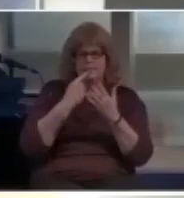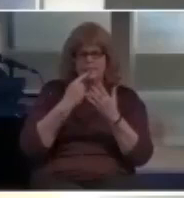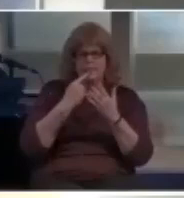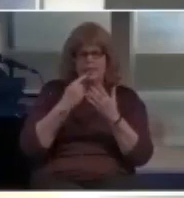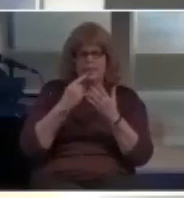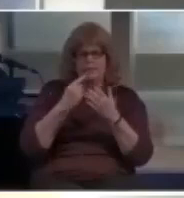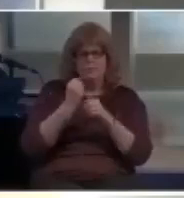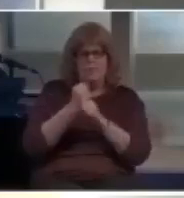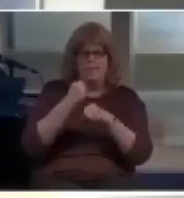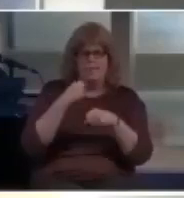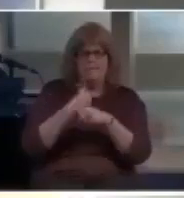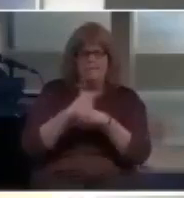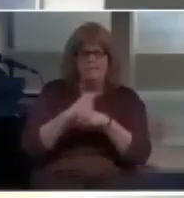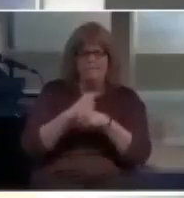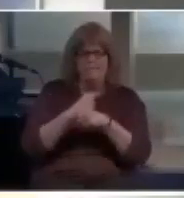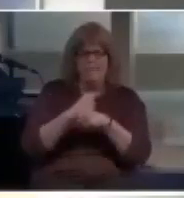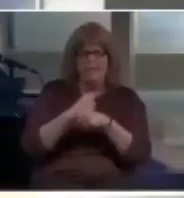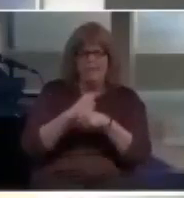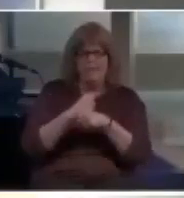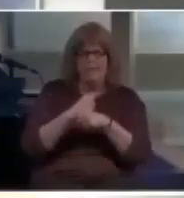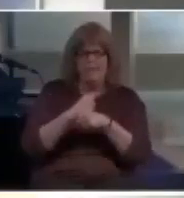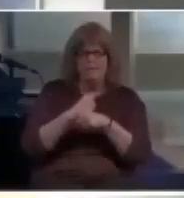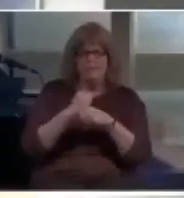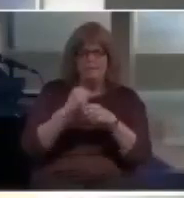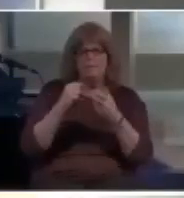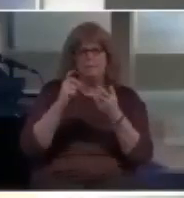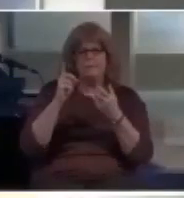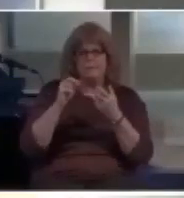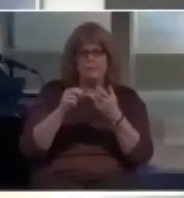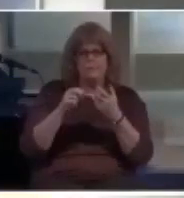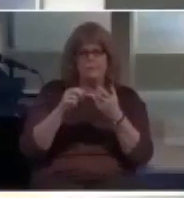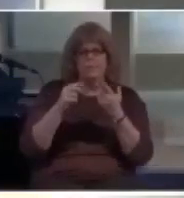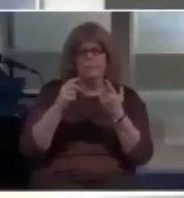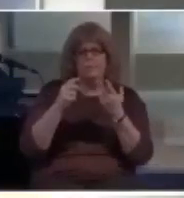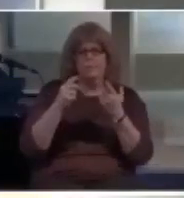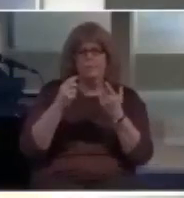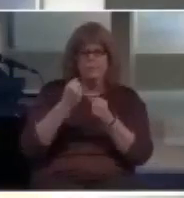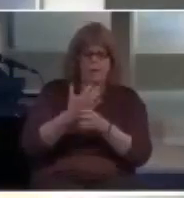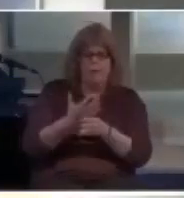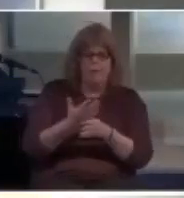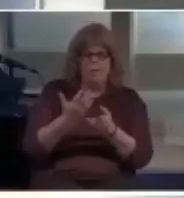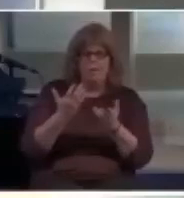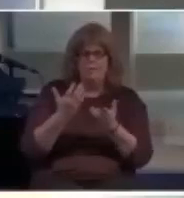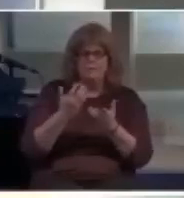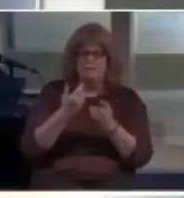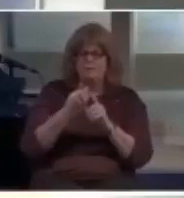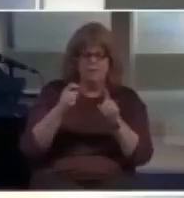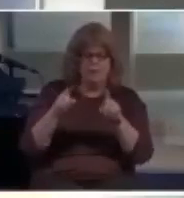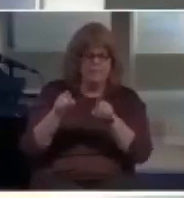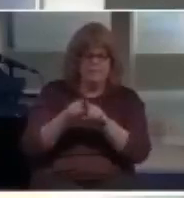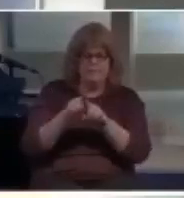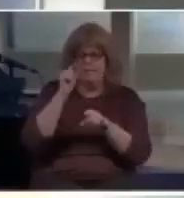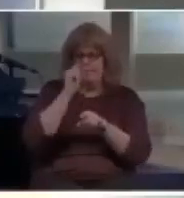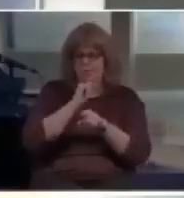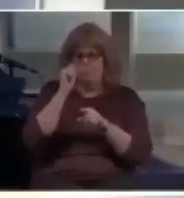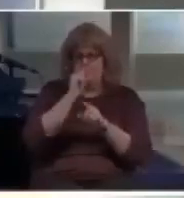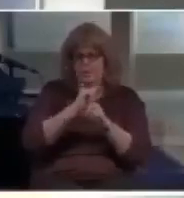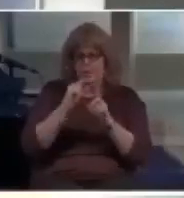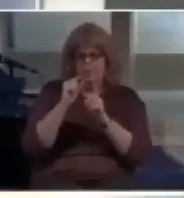to make, do, exercise, or cause. And all of those are come from the same Greek